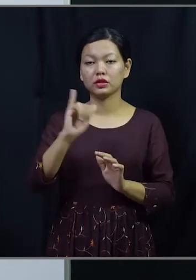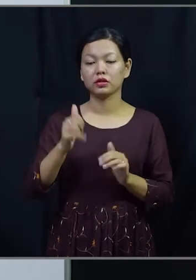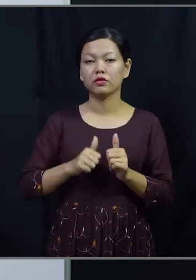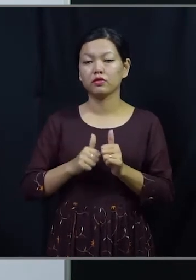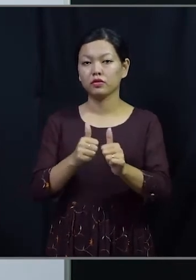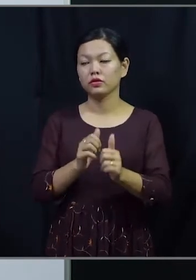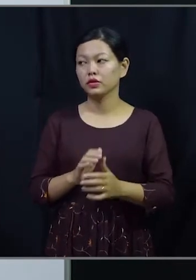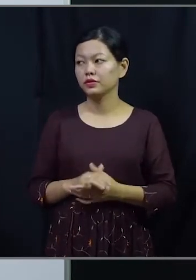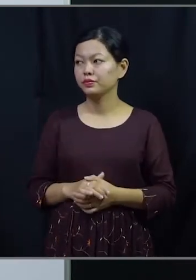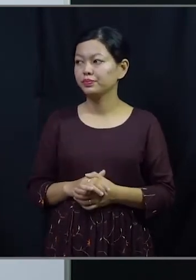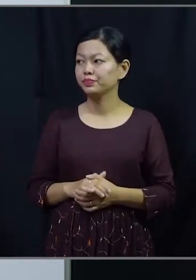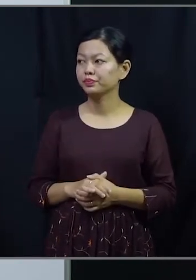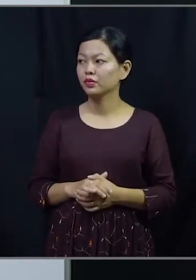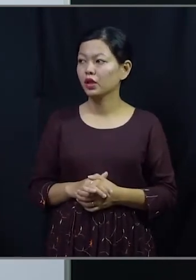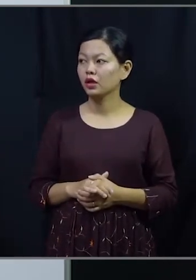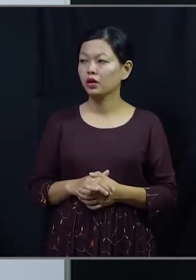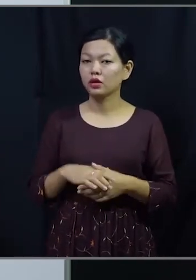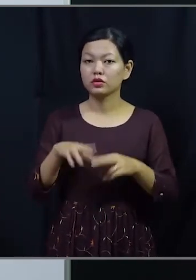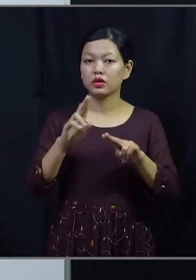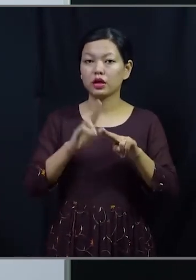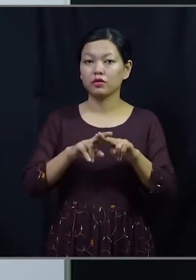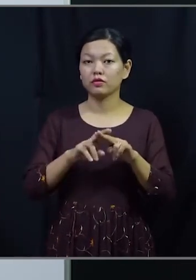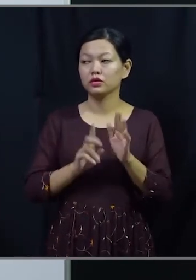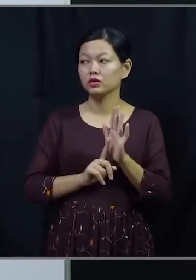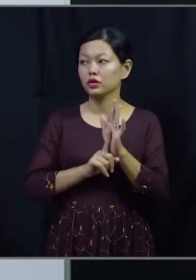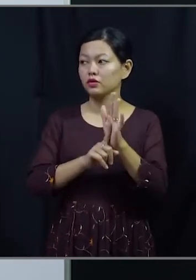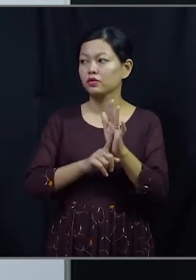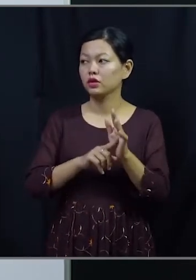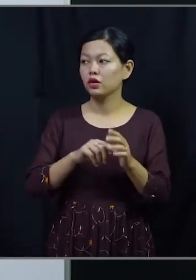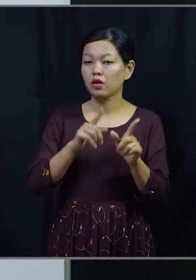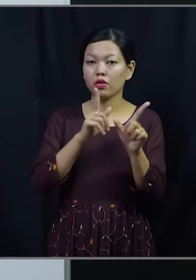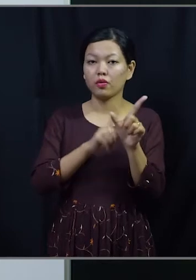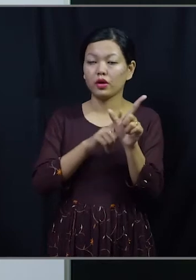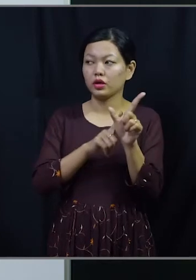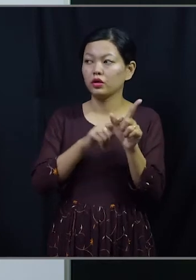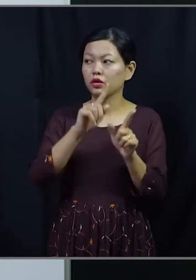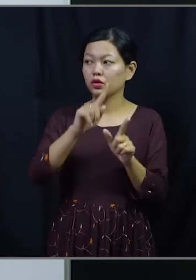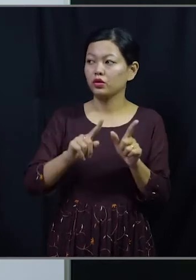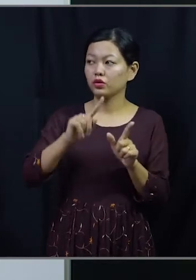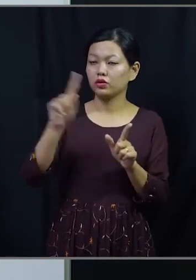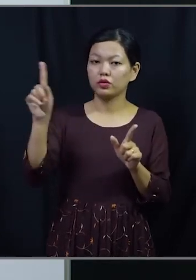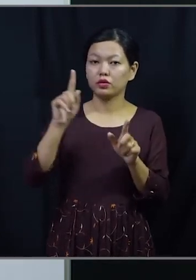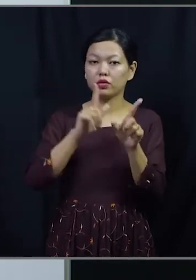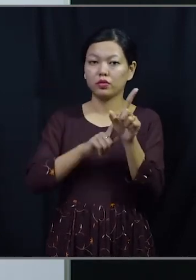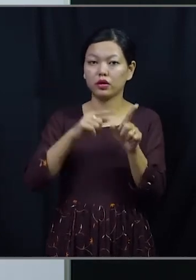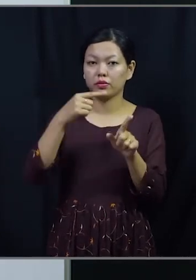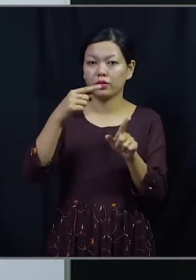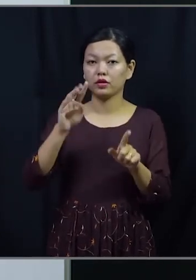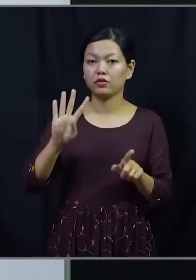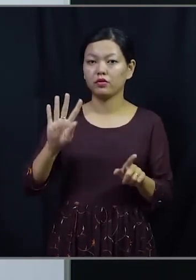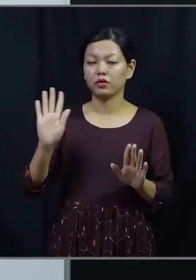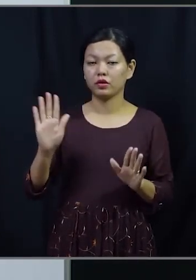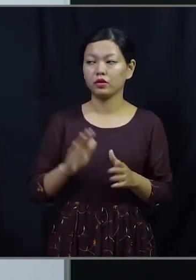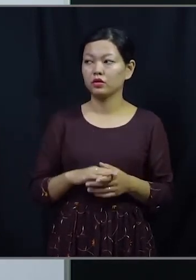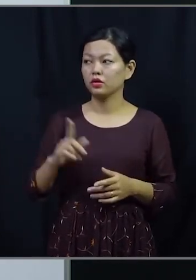of F given by the inverse also given. Okay, but whether we have to check whether this is the inverse or not, where R plus is the set of